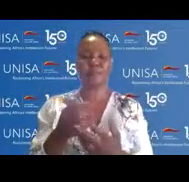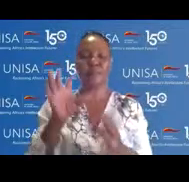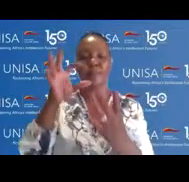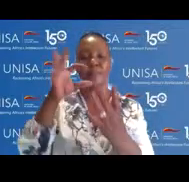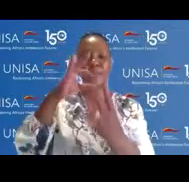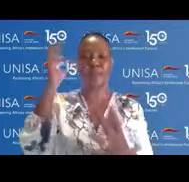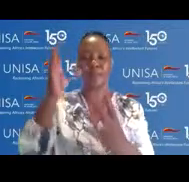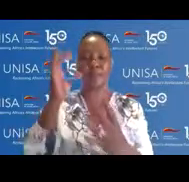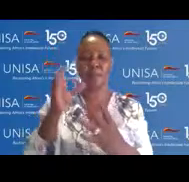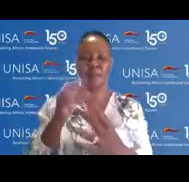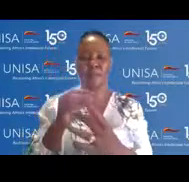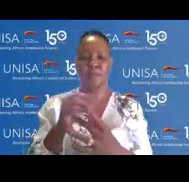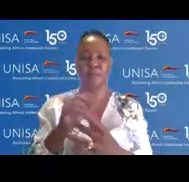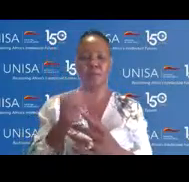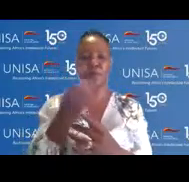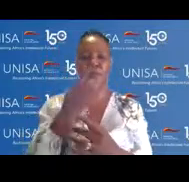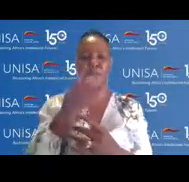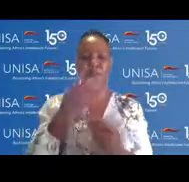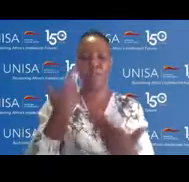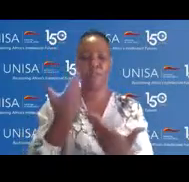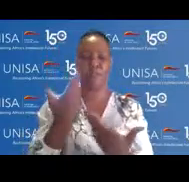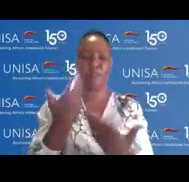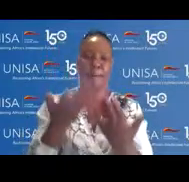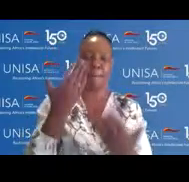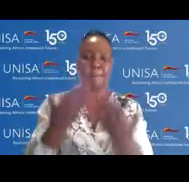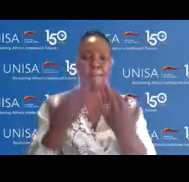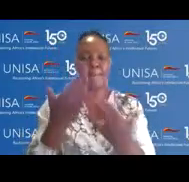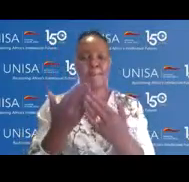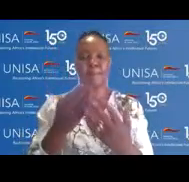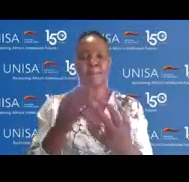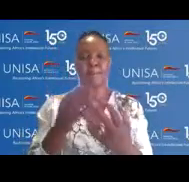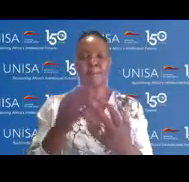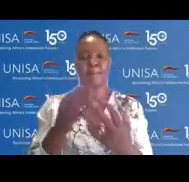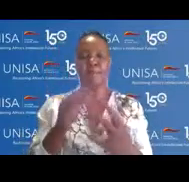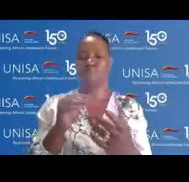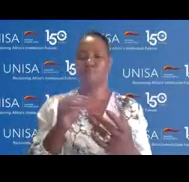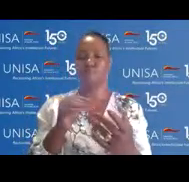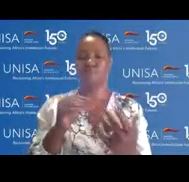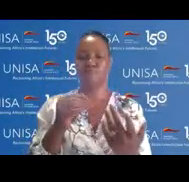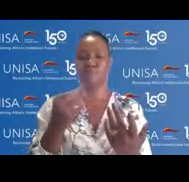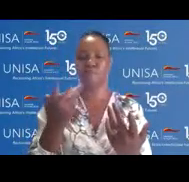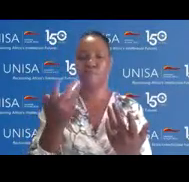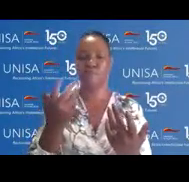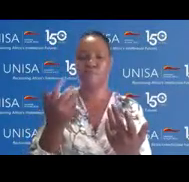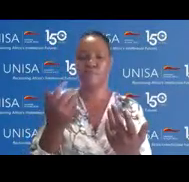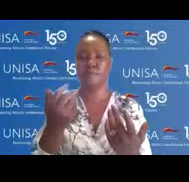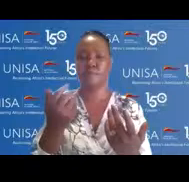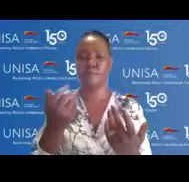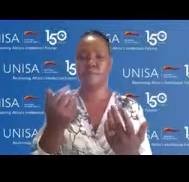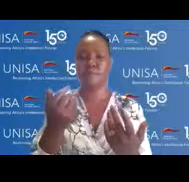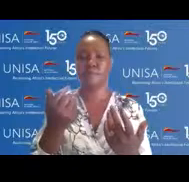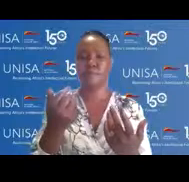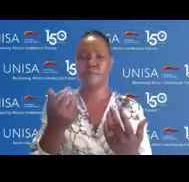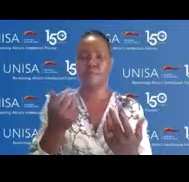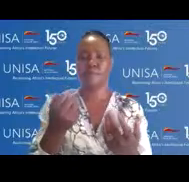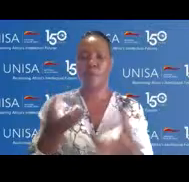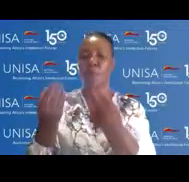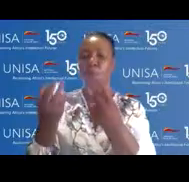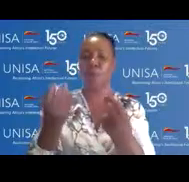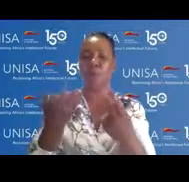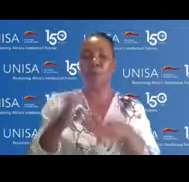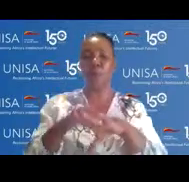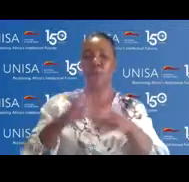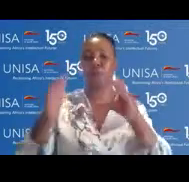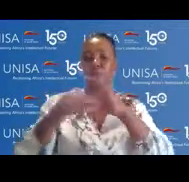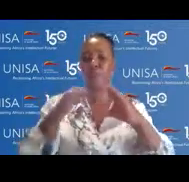preferences, just specifically if you do get a lot of emails from the forums from this